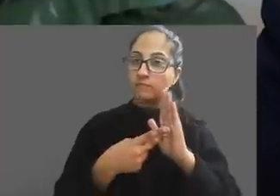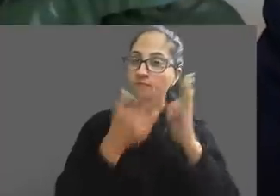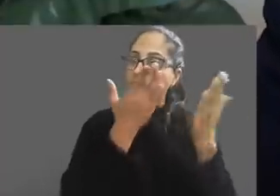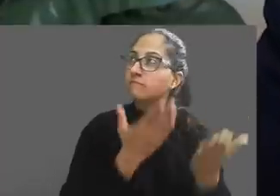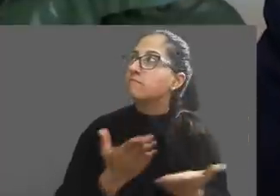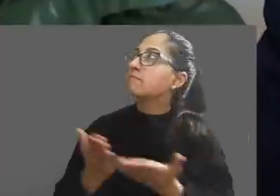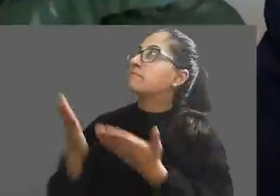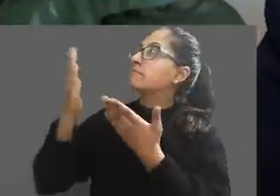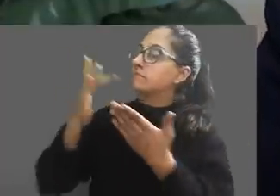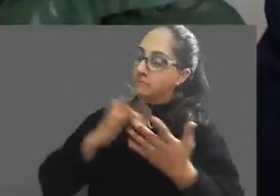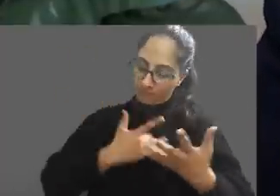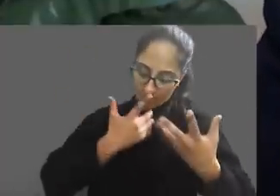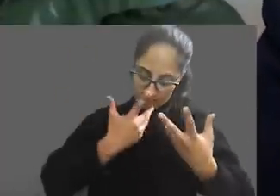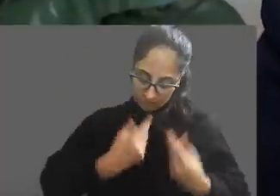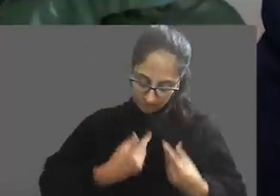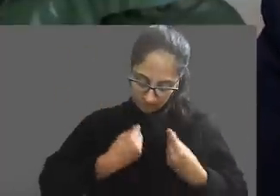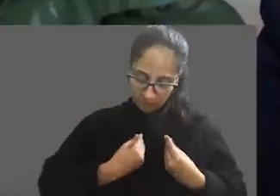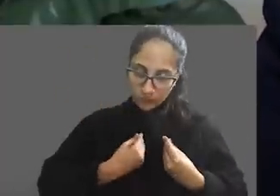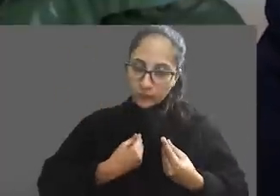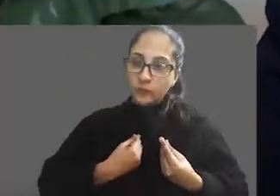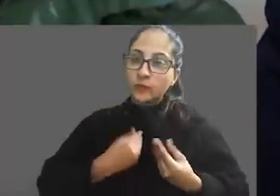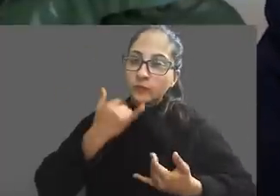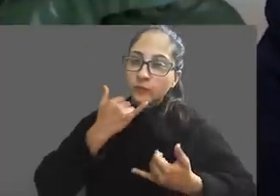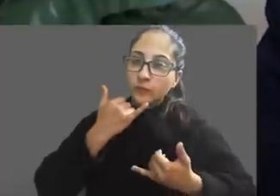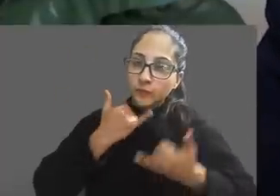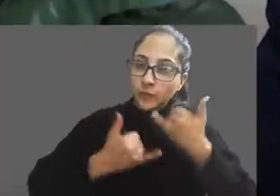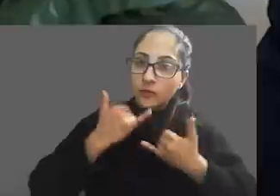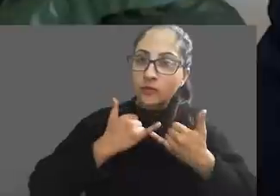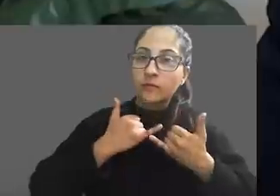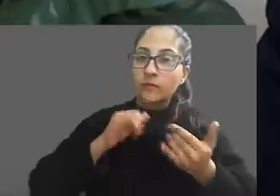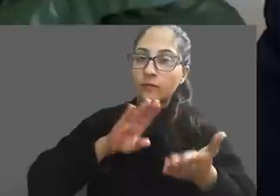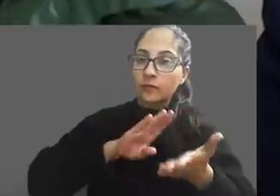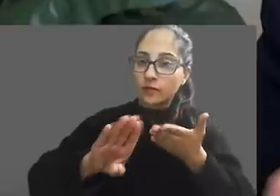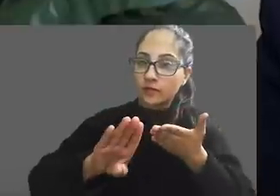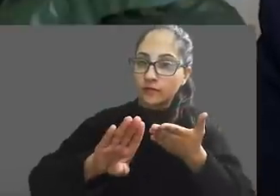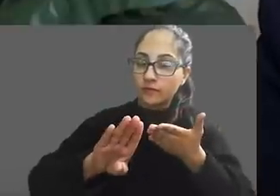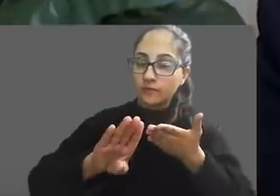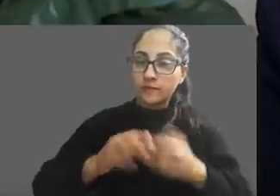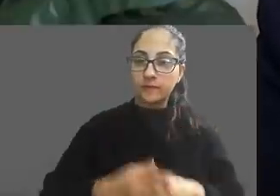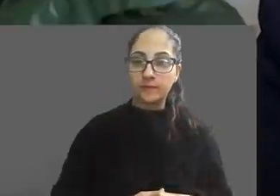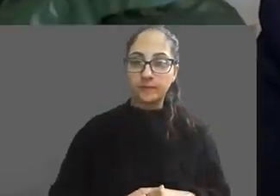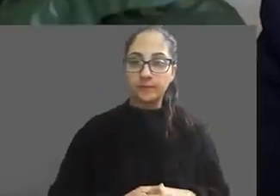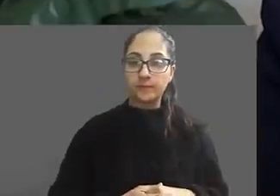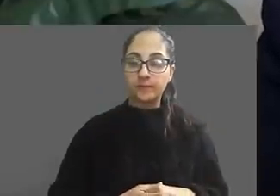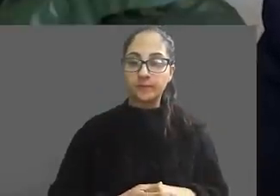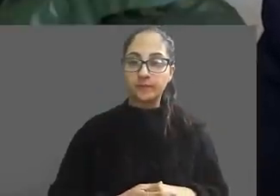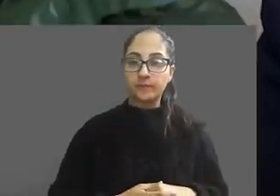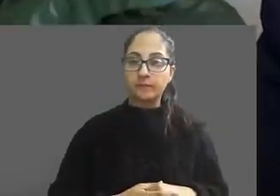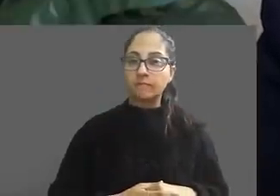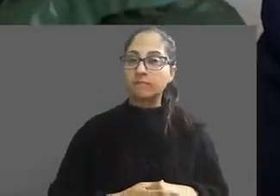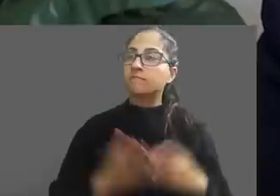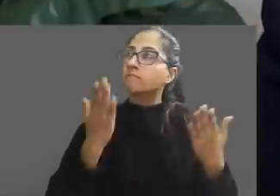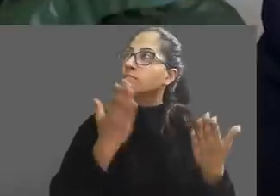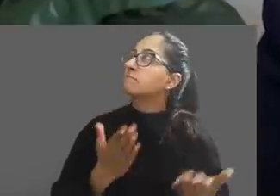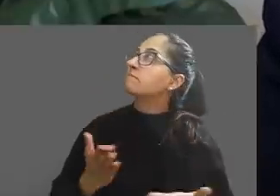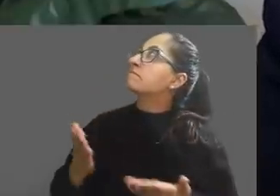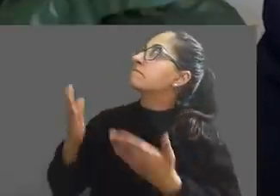there is nothing but disobedience and defiance. We are distraught by shame for our